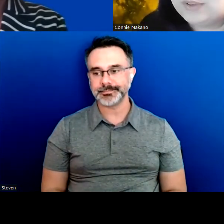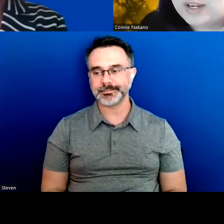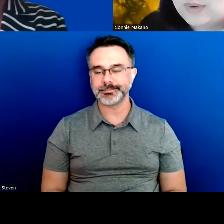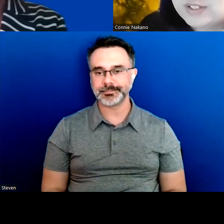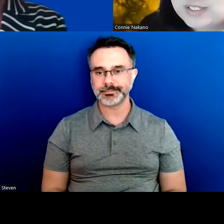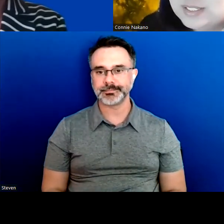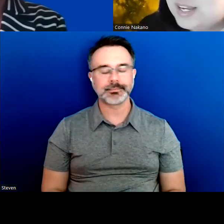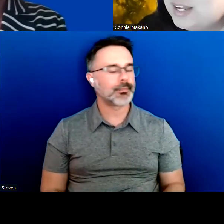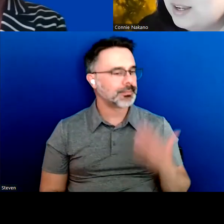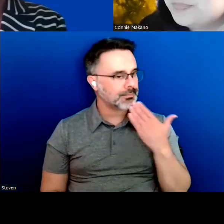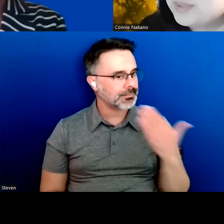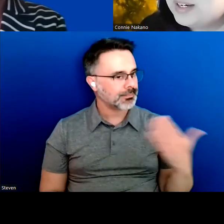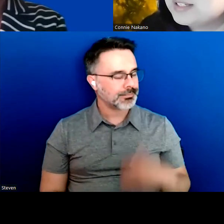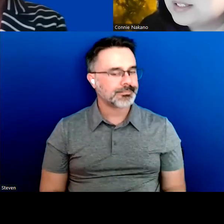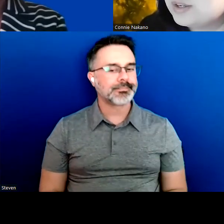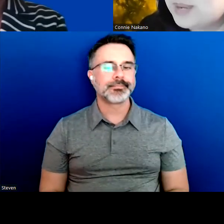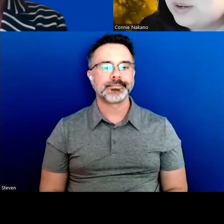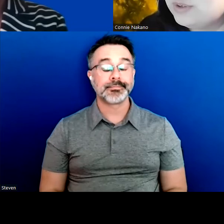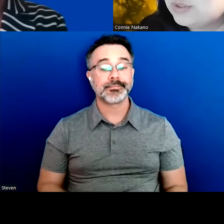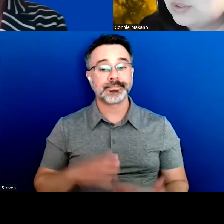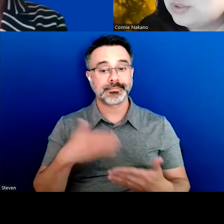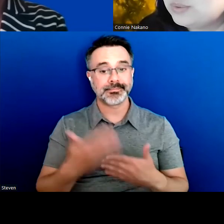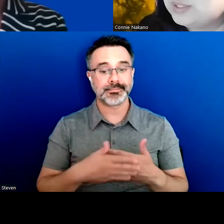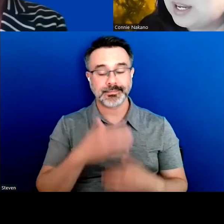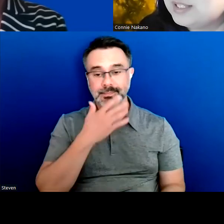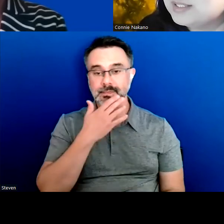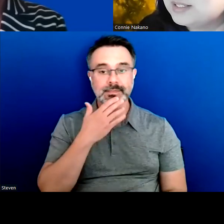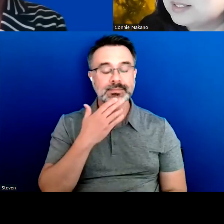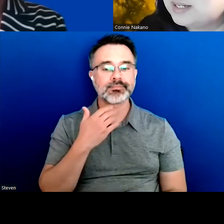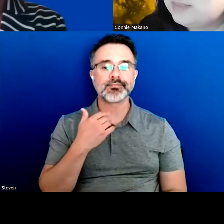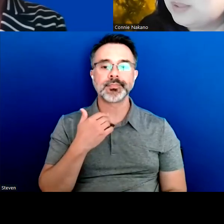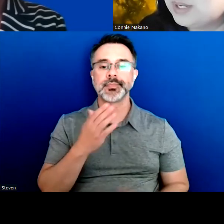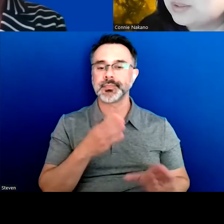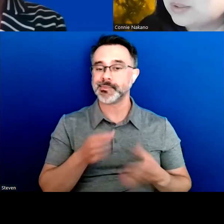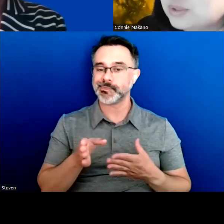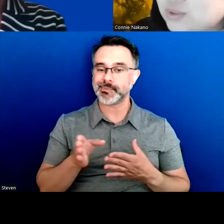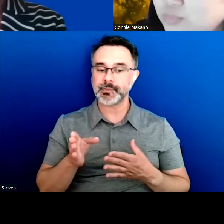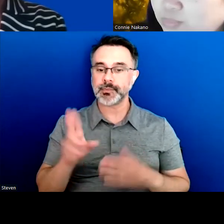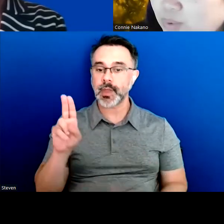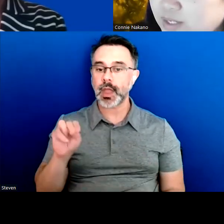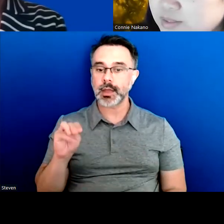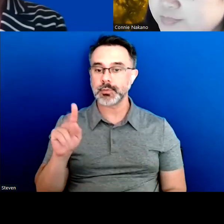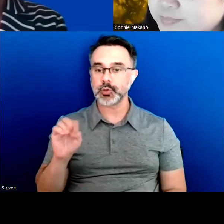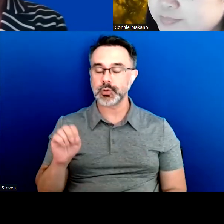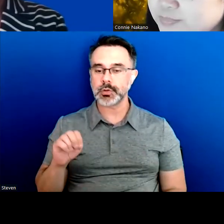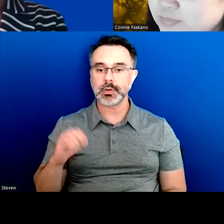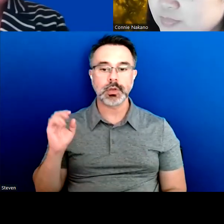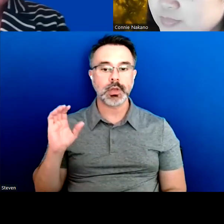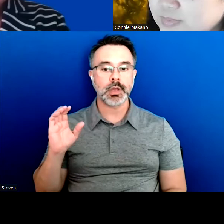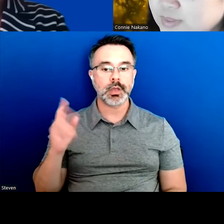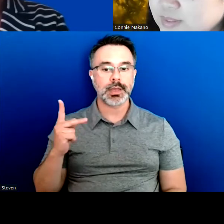Thank you for that question. Next, let's go back over to the lines. Let's unmute Kester Waters.